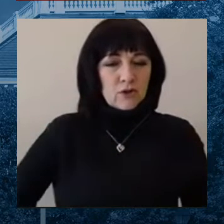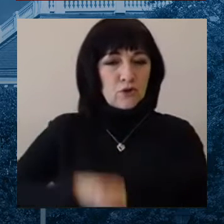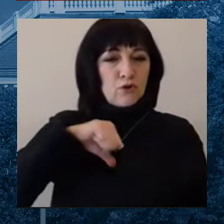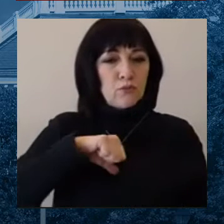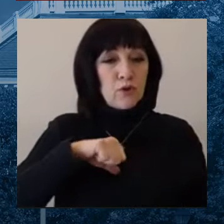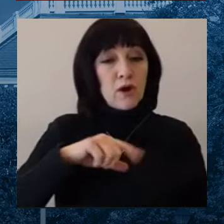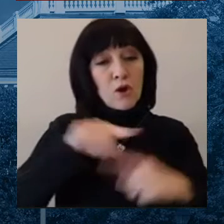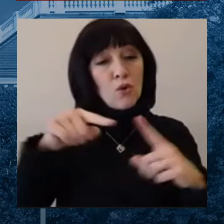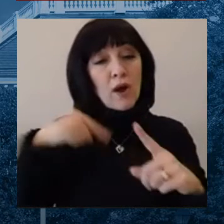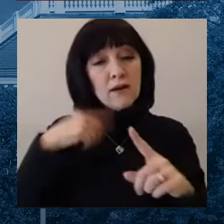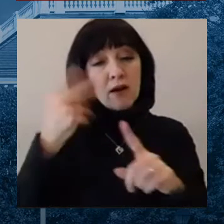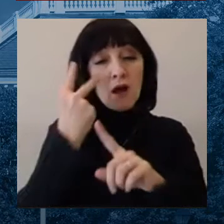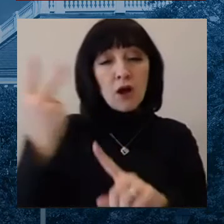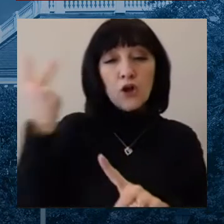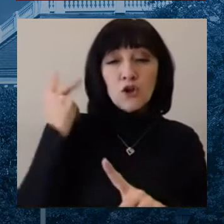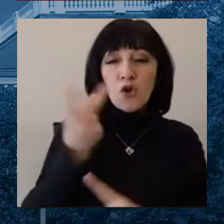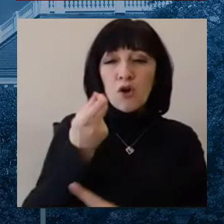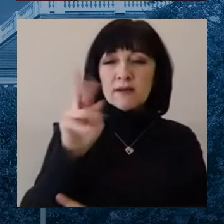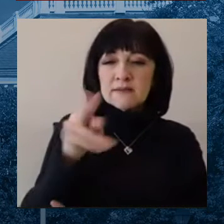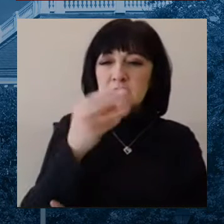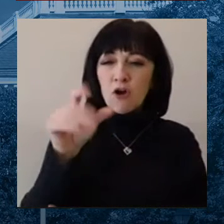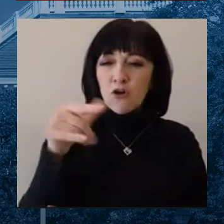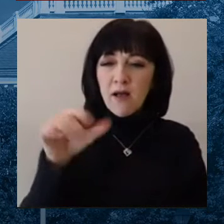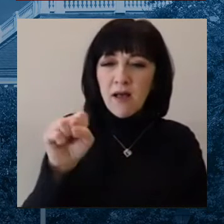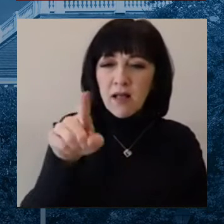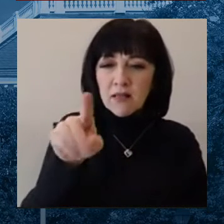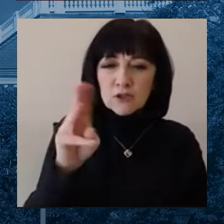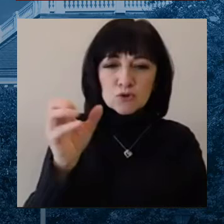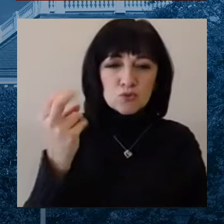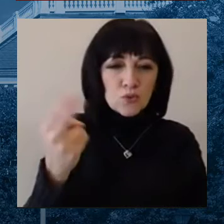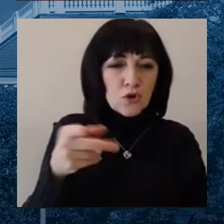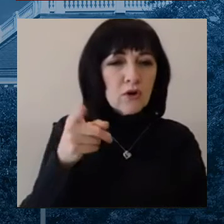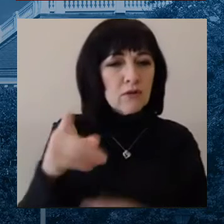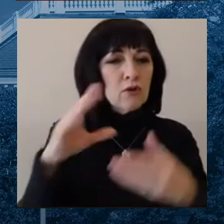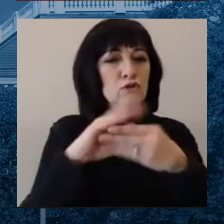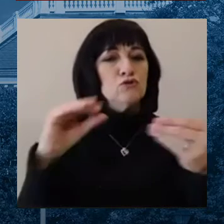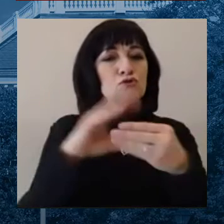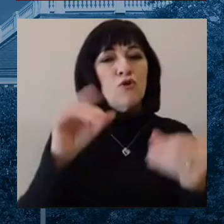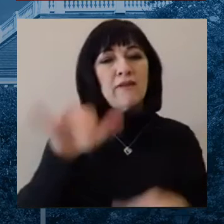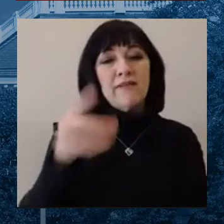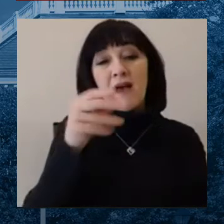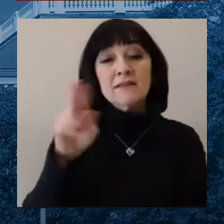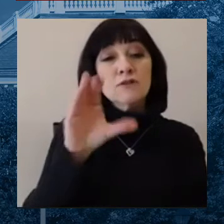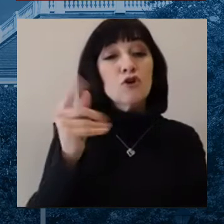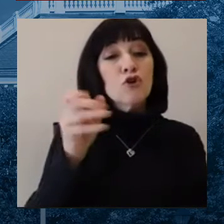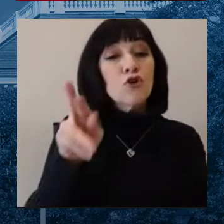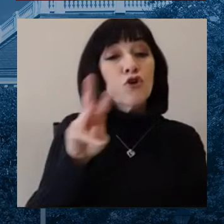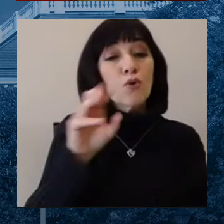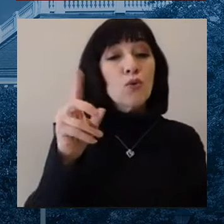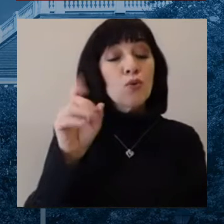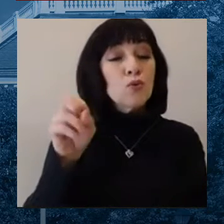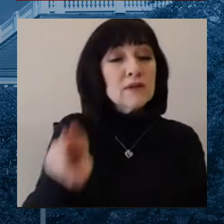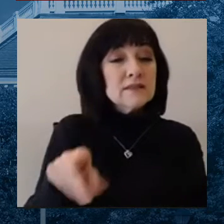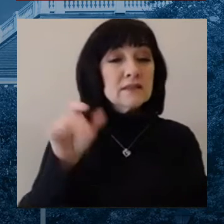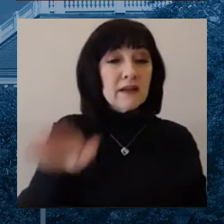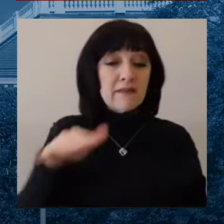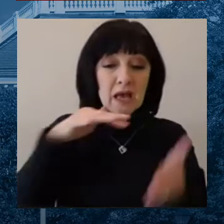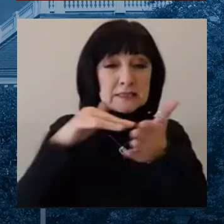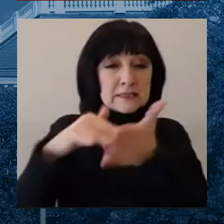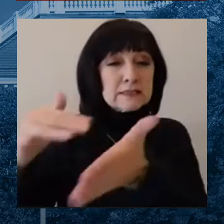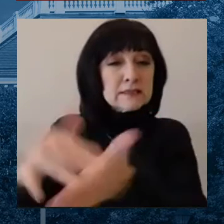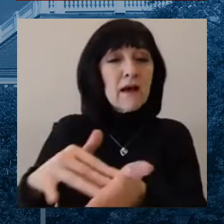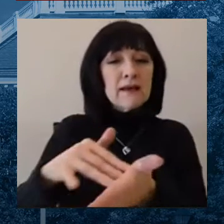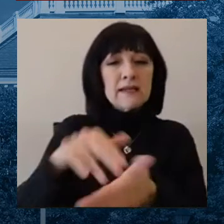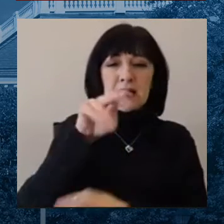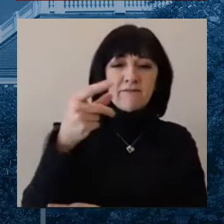words of Dr. Hollingsworth and her talking about Dr. Carter Woodson and the Association for the Study of Negro Life and